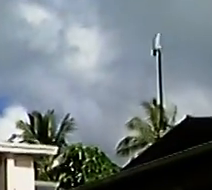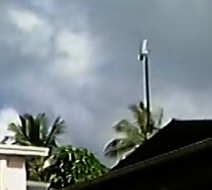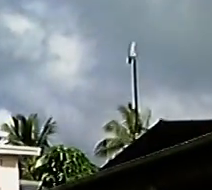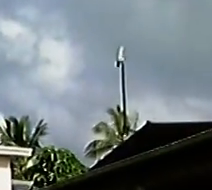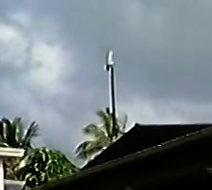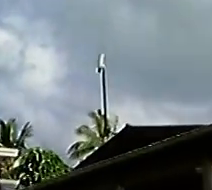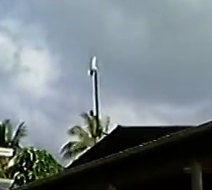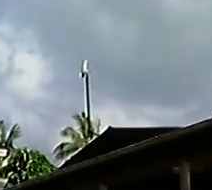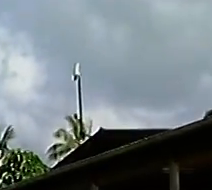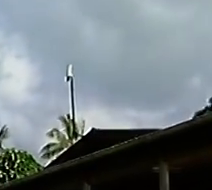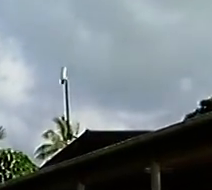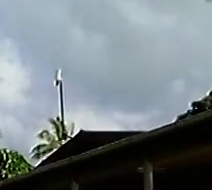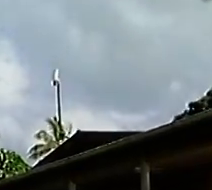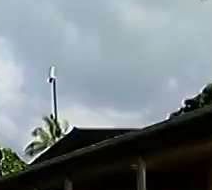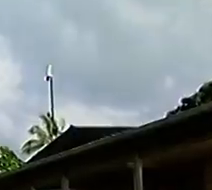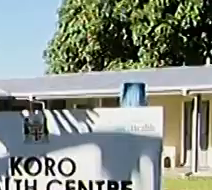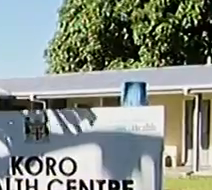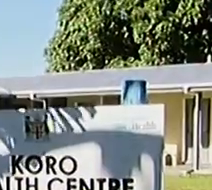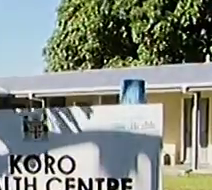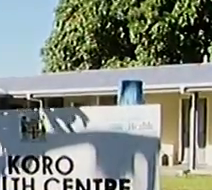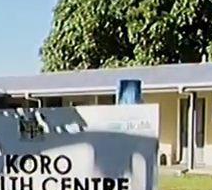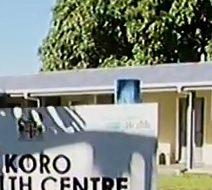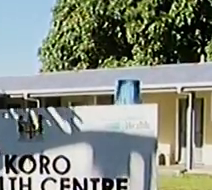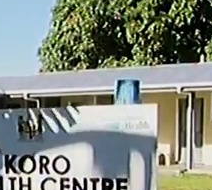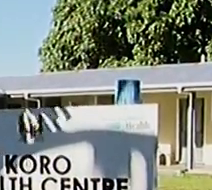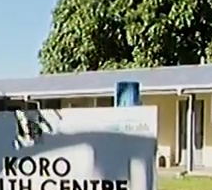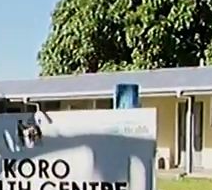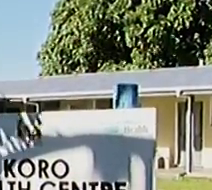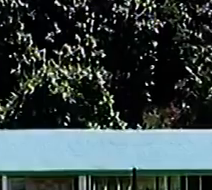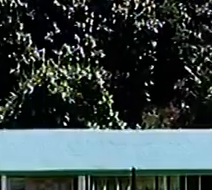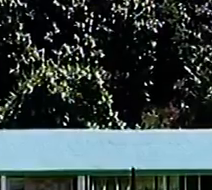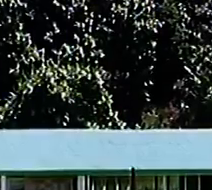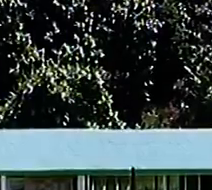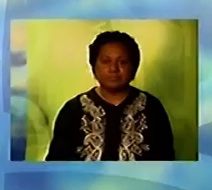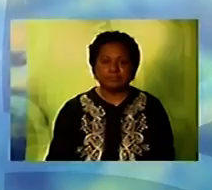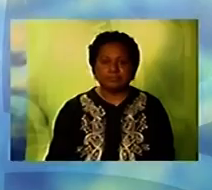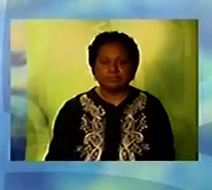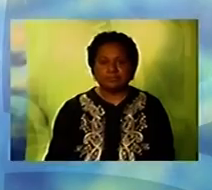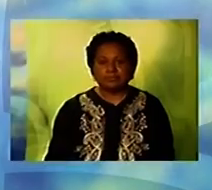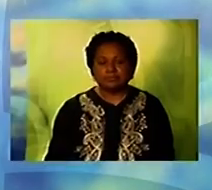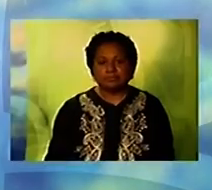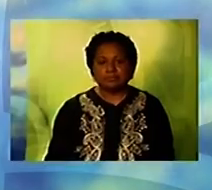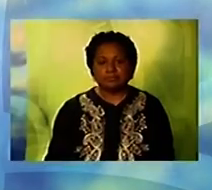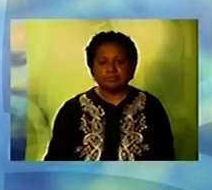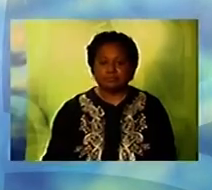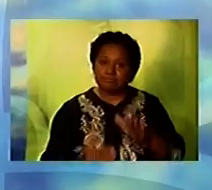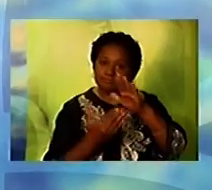Bainimarama says all incentives will be sourced from within respective ministerial budgets.